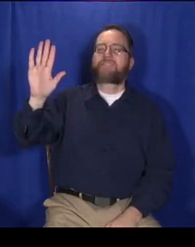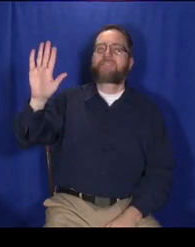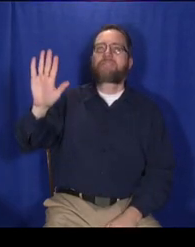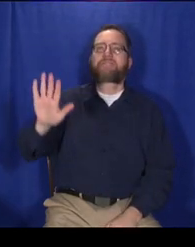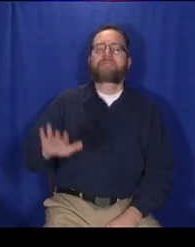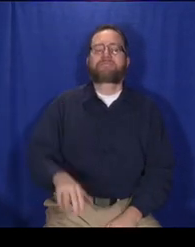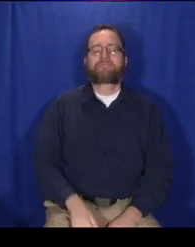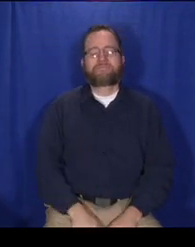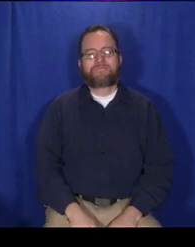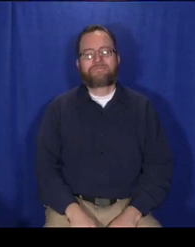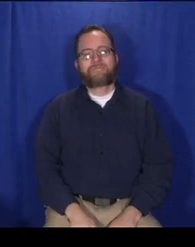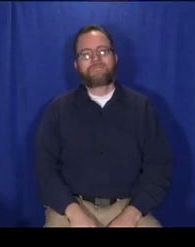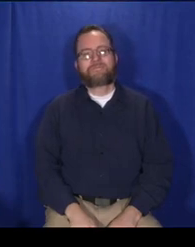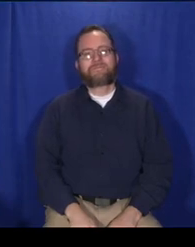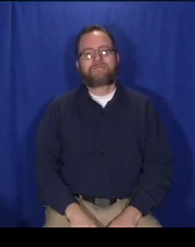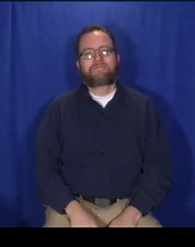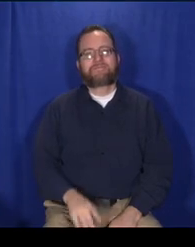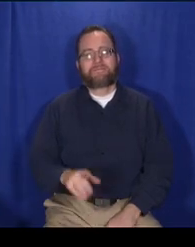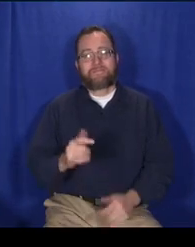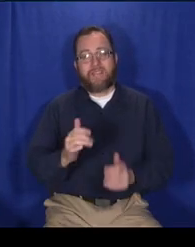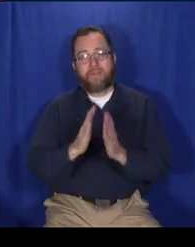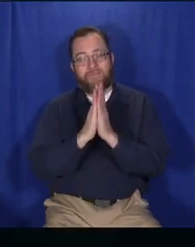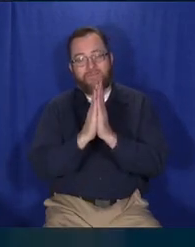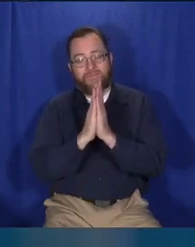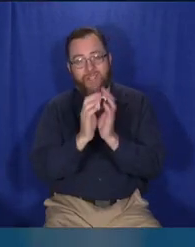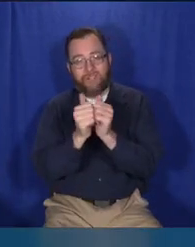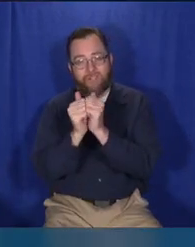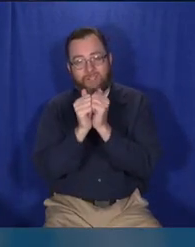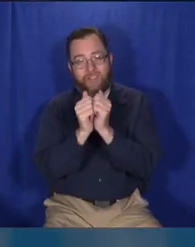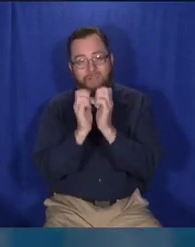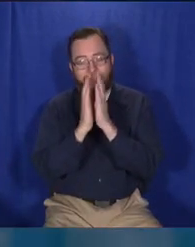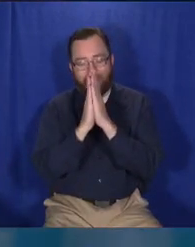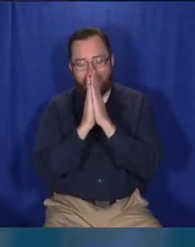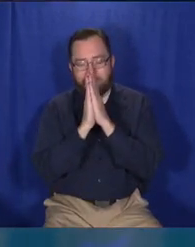yours. Church, would you pray with me?